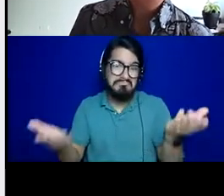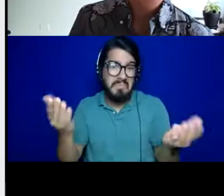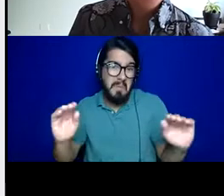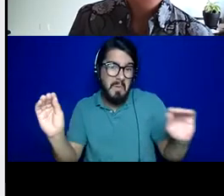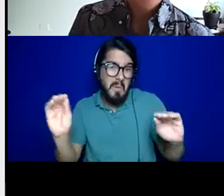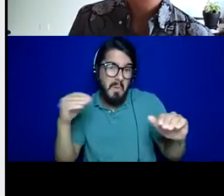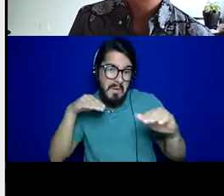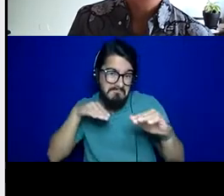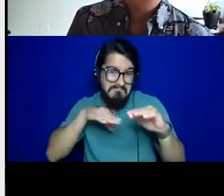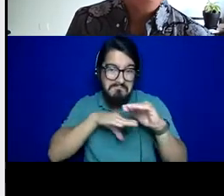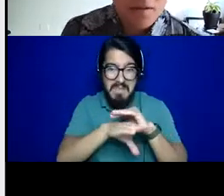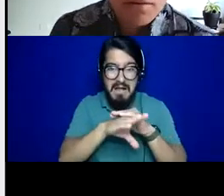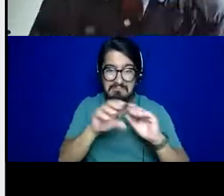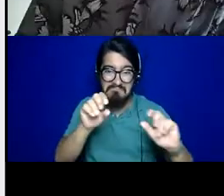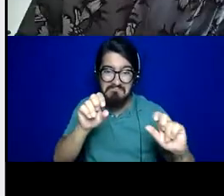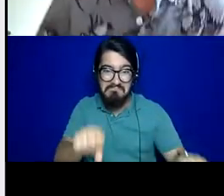to.